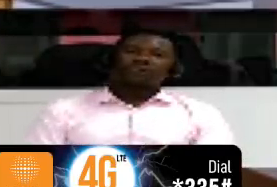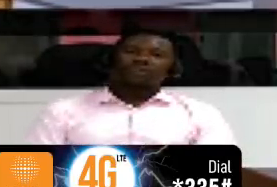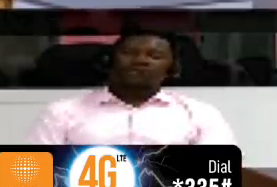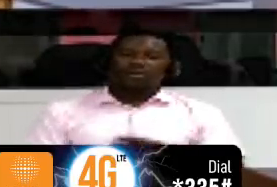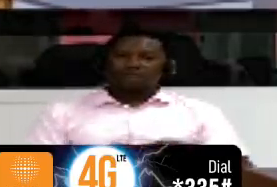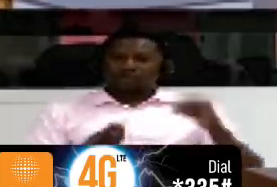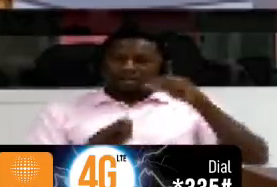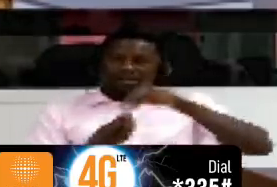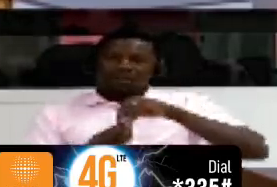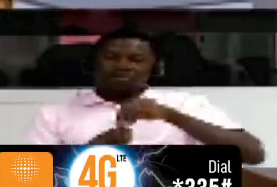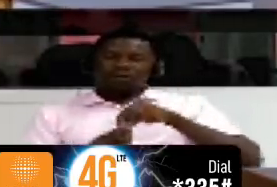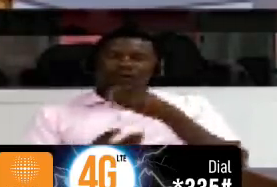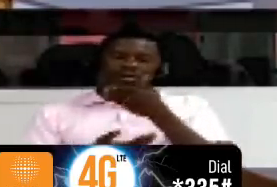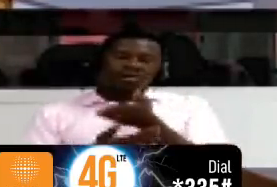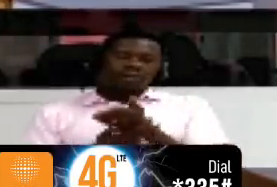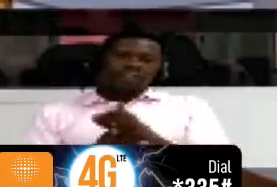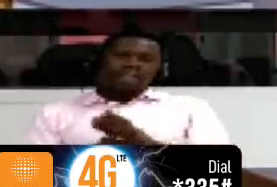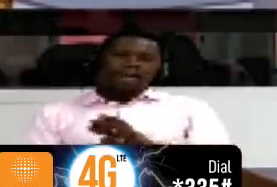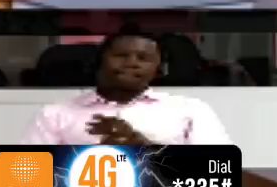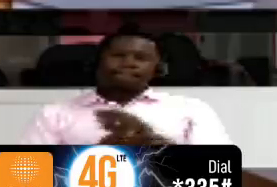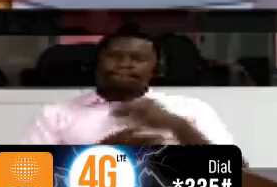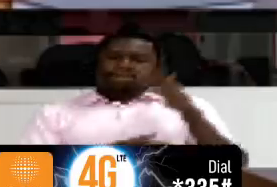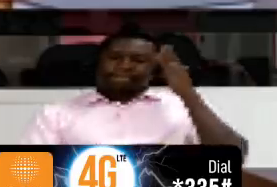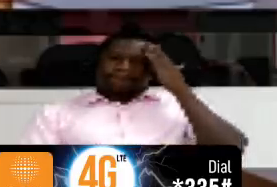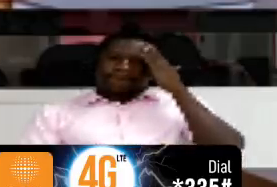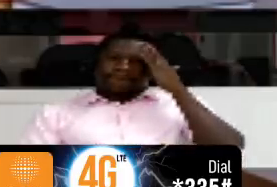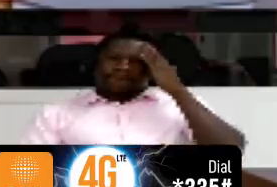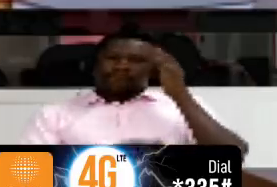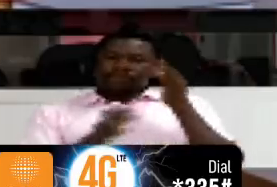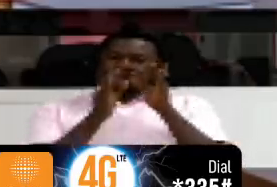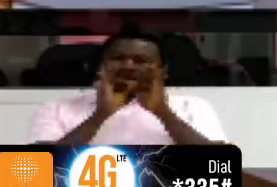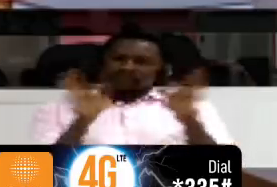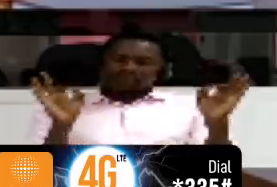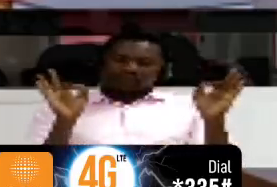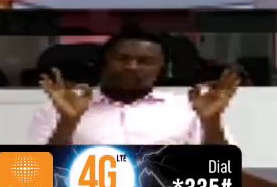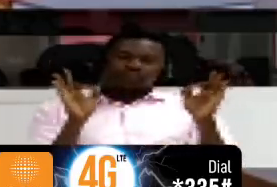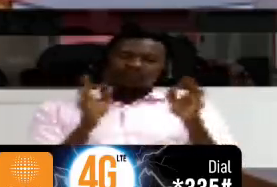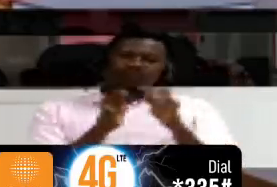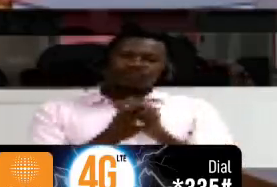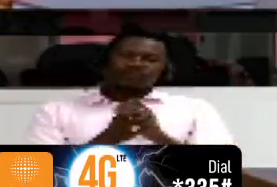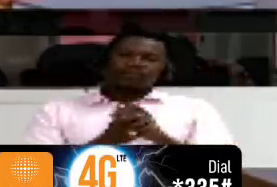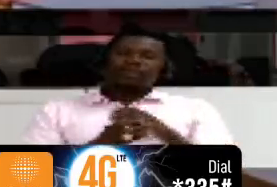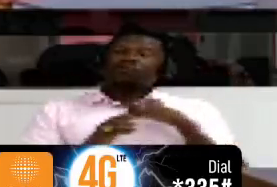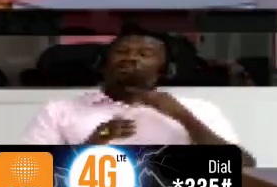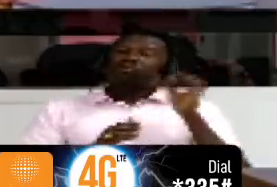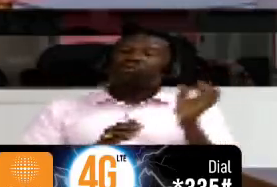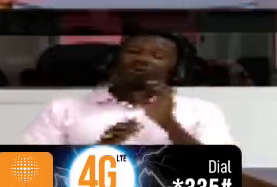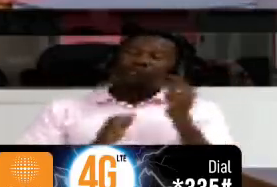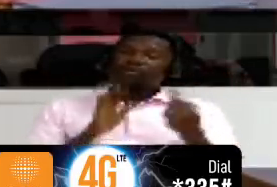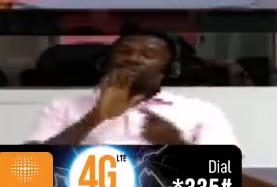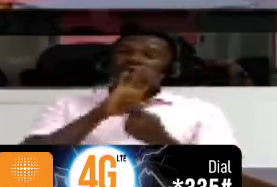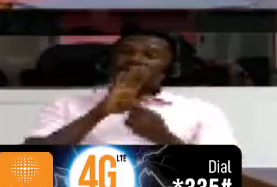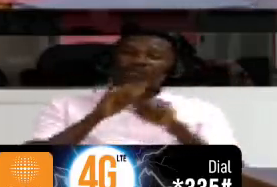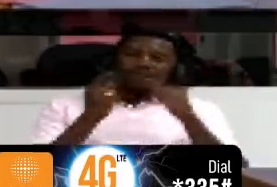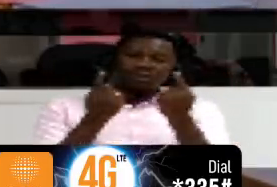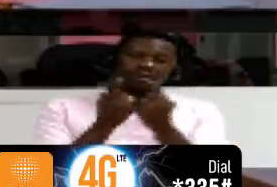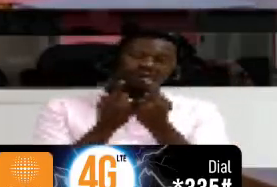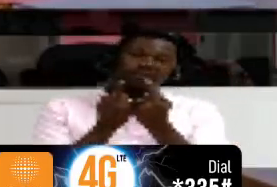In addition to that, I think peace is the most important thing